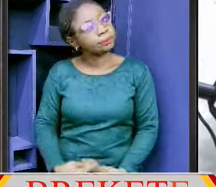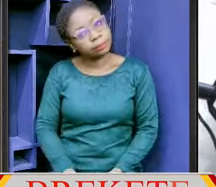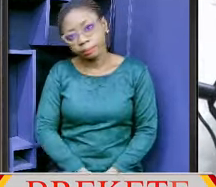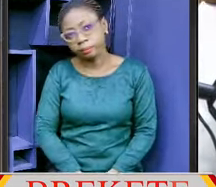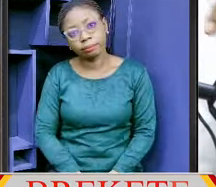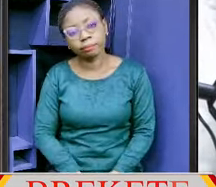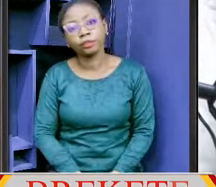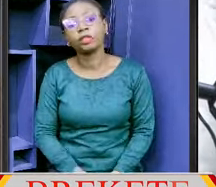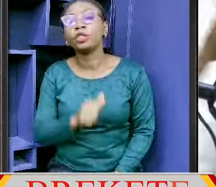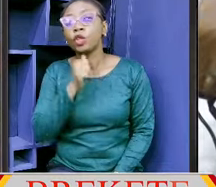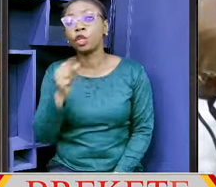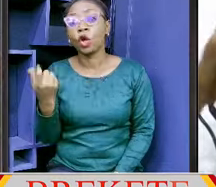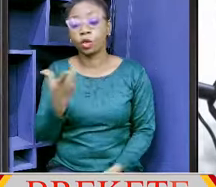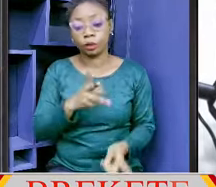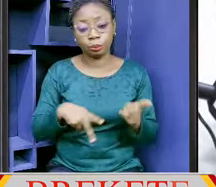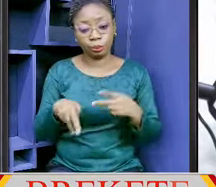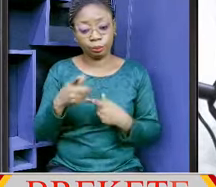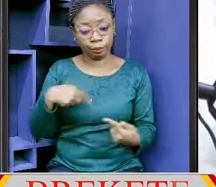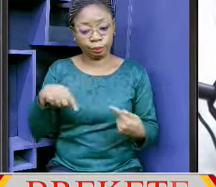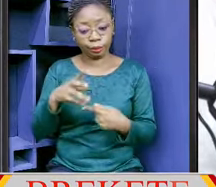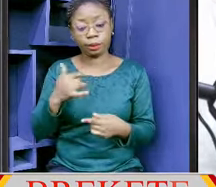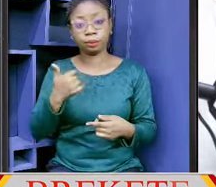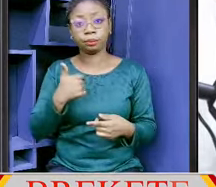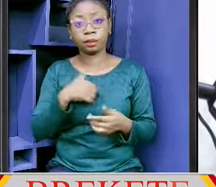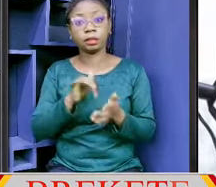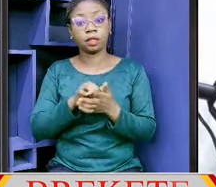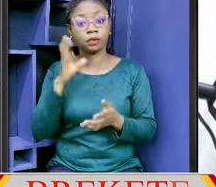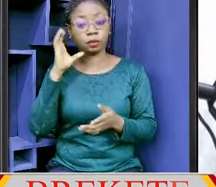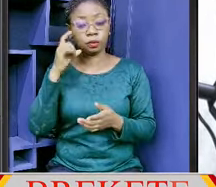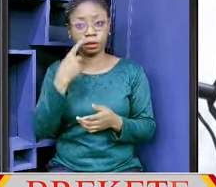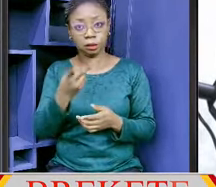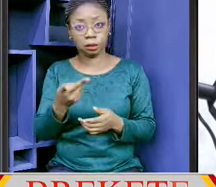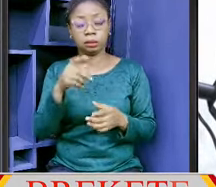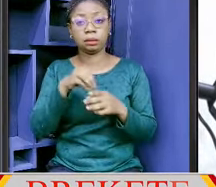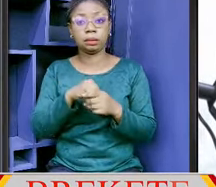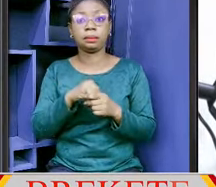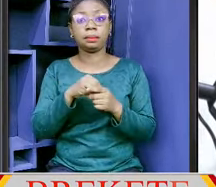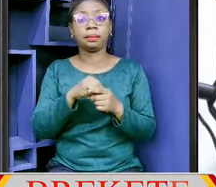Not be all the people where they around me, where you they see for Brekete family like me.